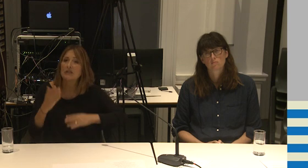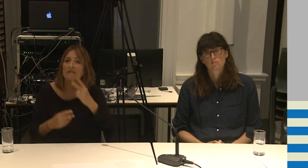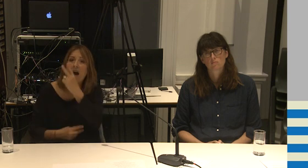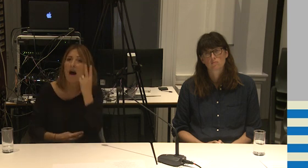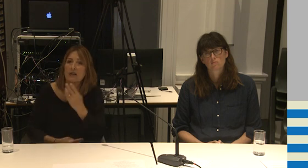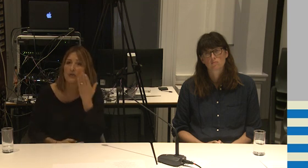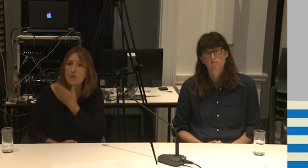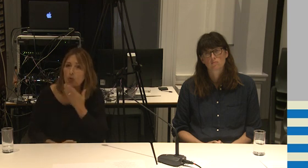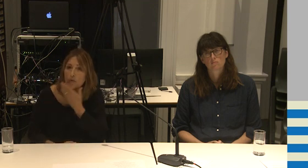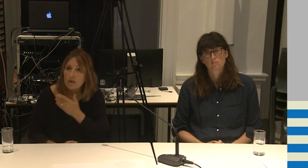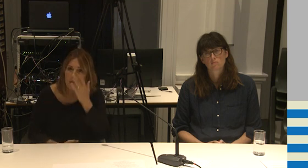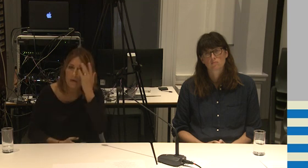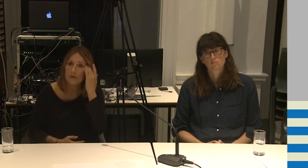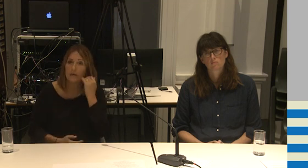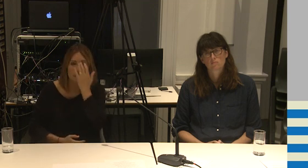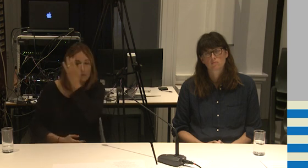experience.